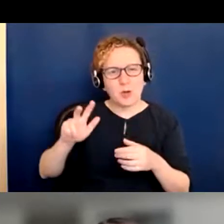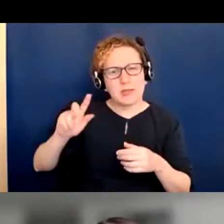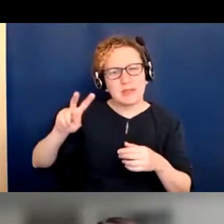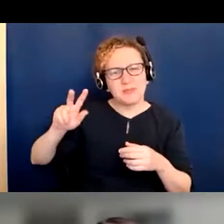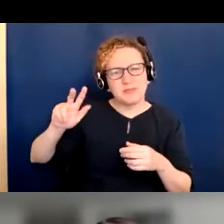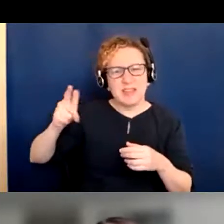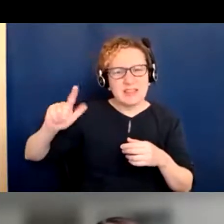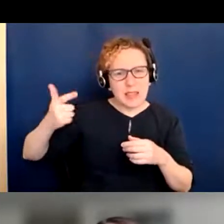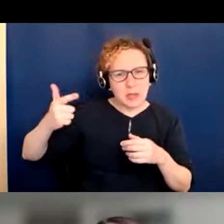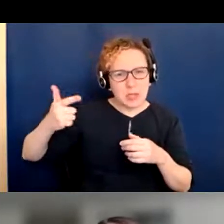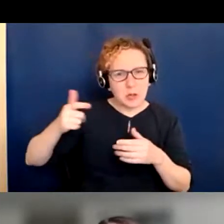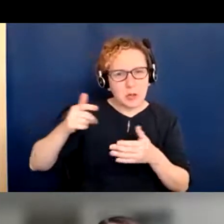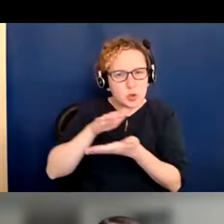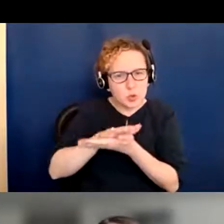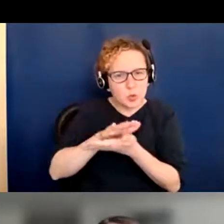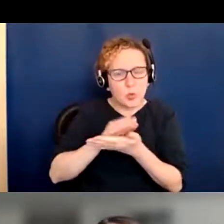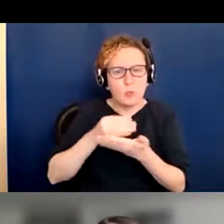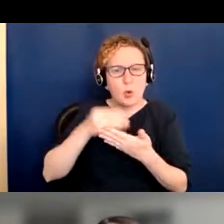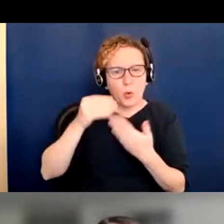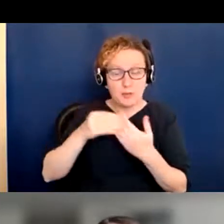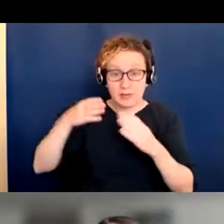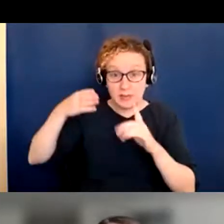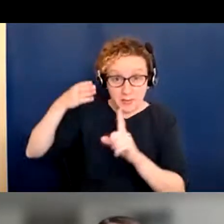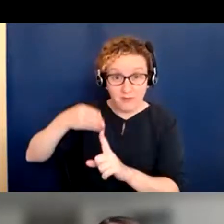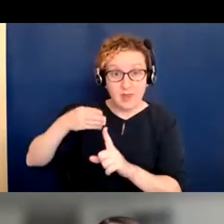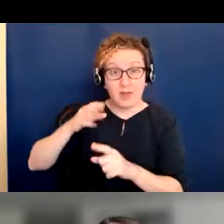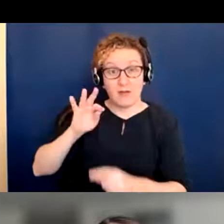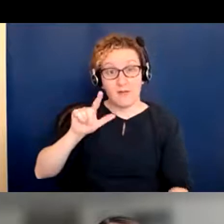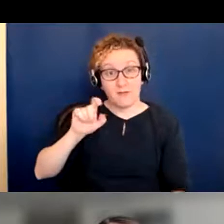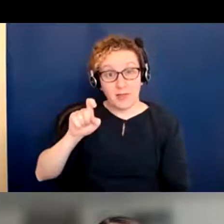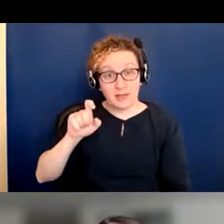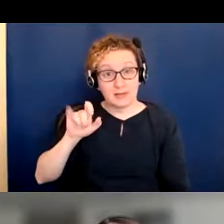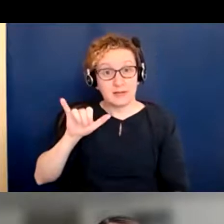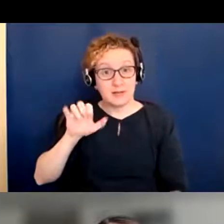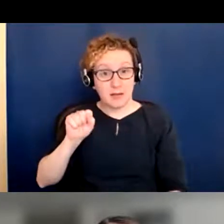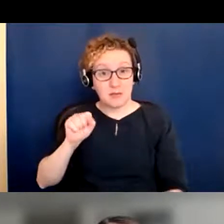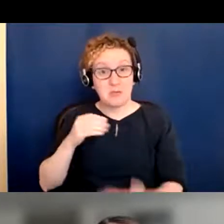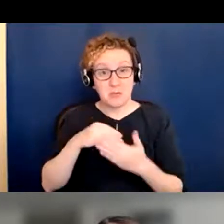the Flex and Yes programs. And I am joining from Washington, D.C.